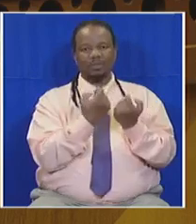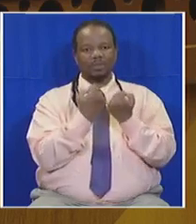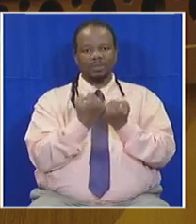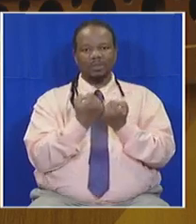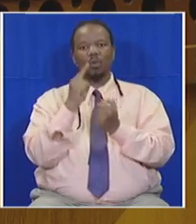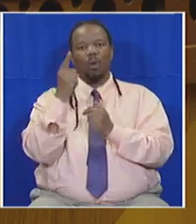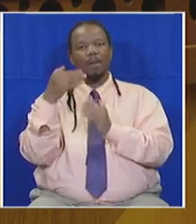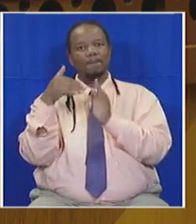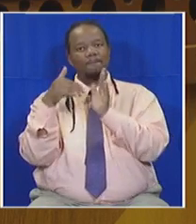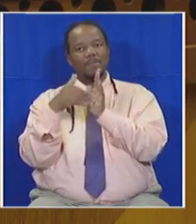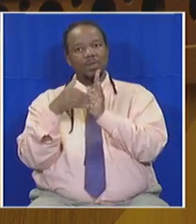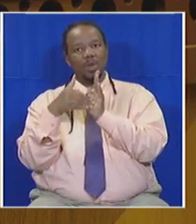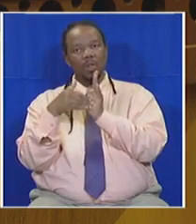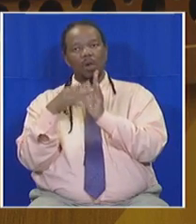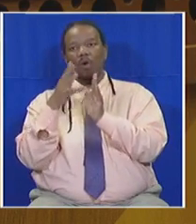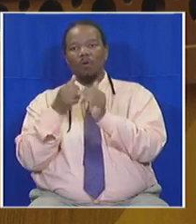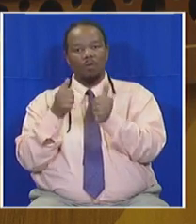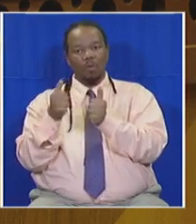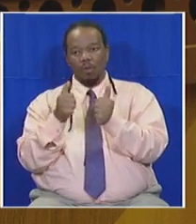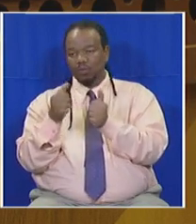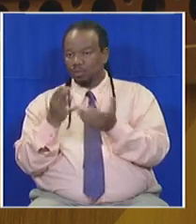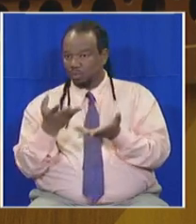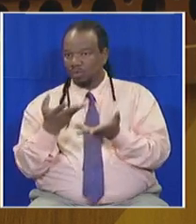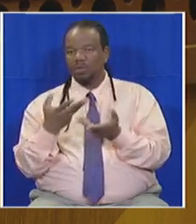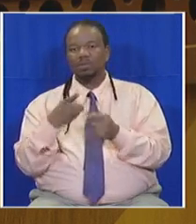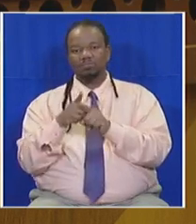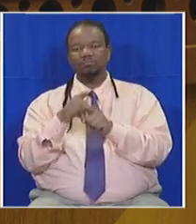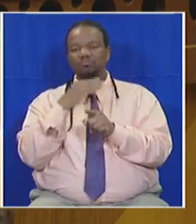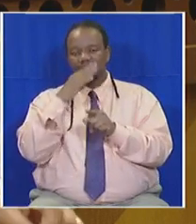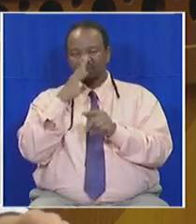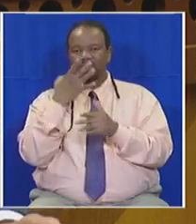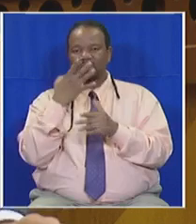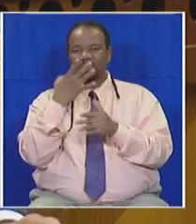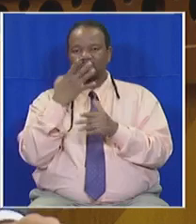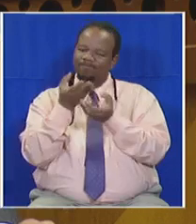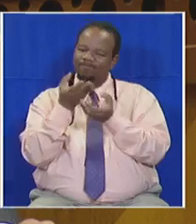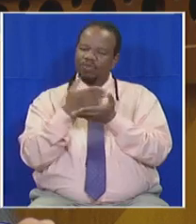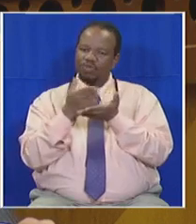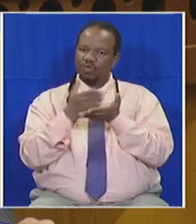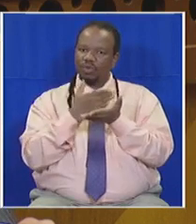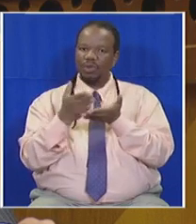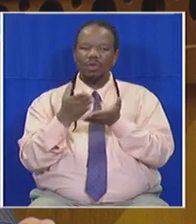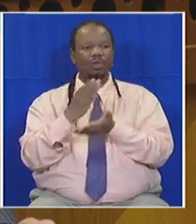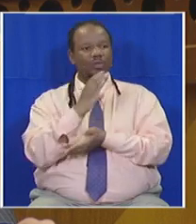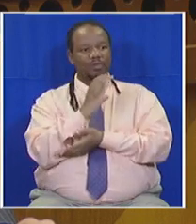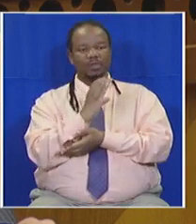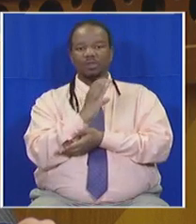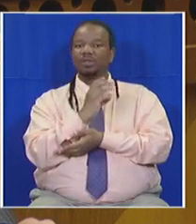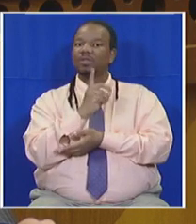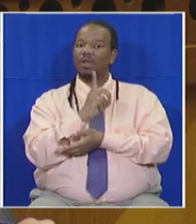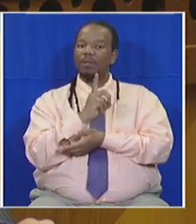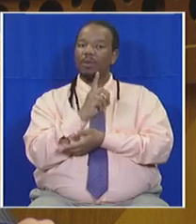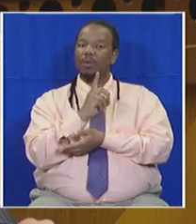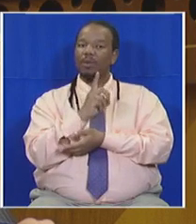million work opportunities, and we've shared this concern with the portfolio committee. CWP tries to ensure that it is a